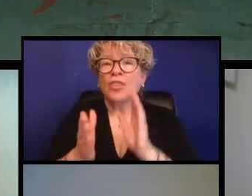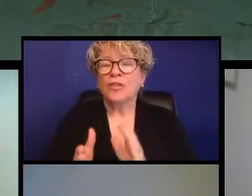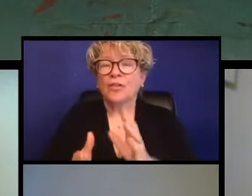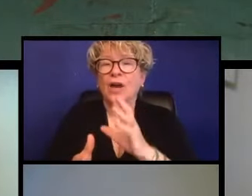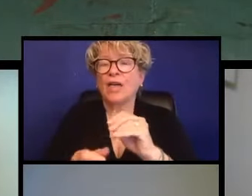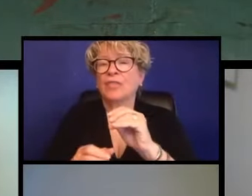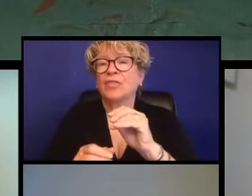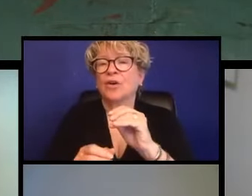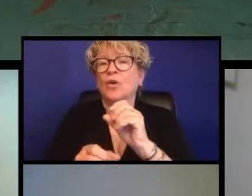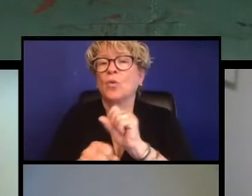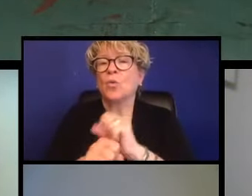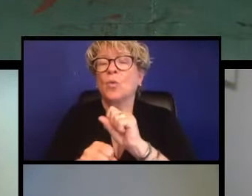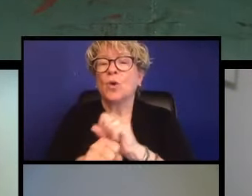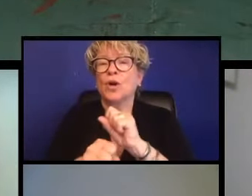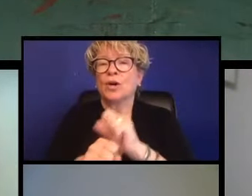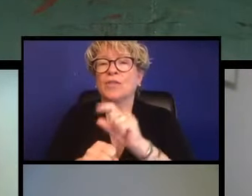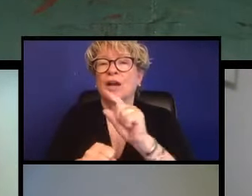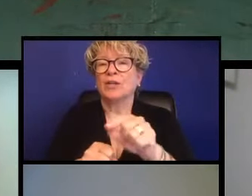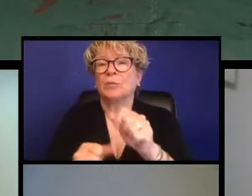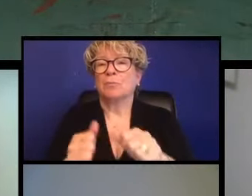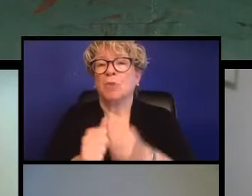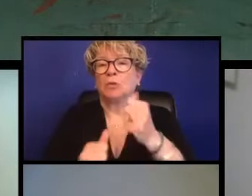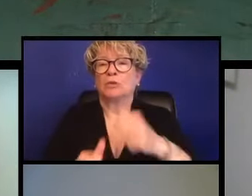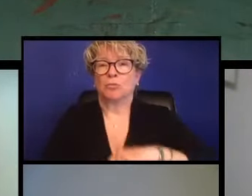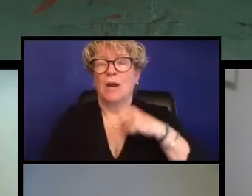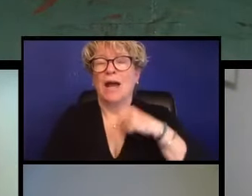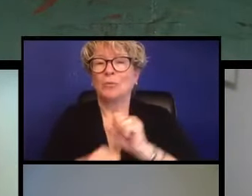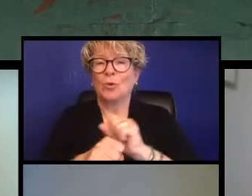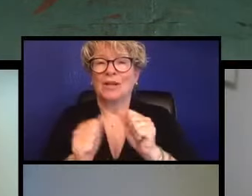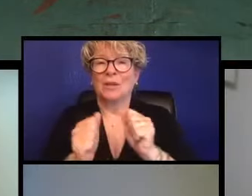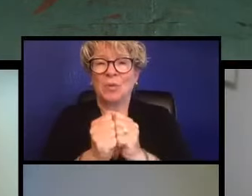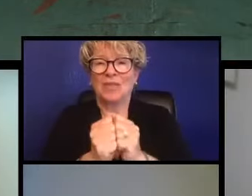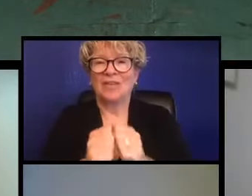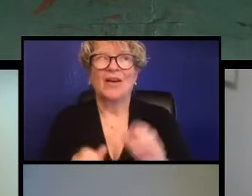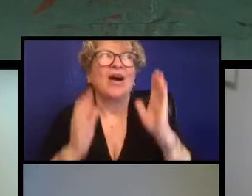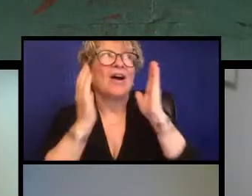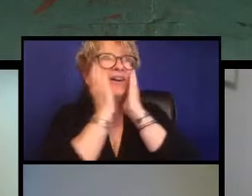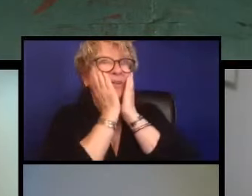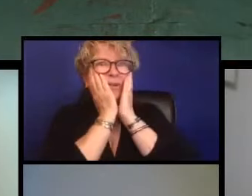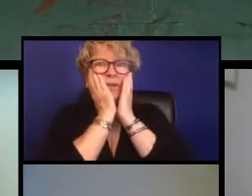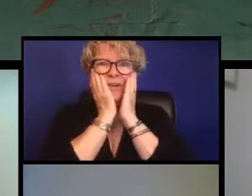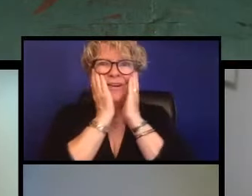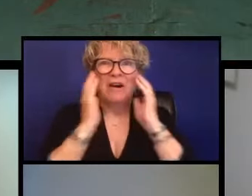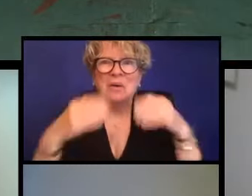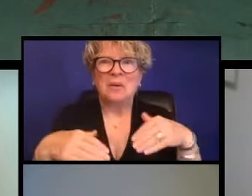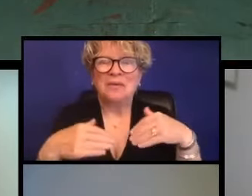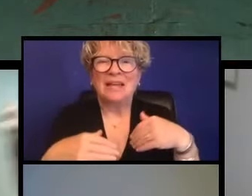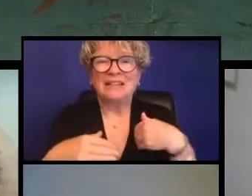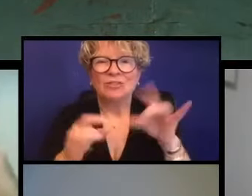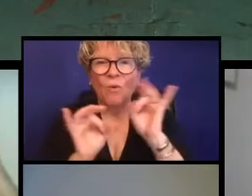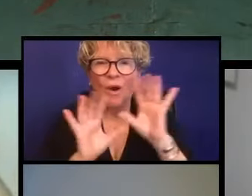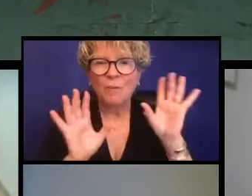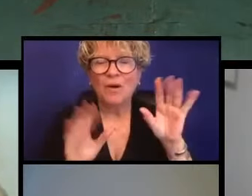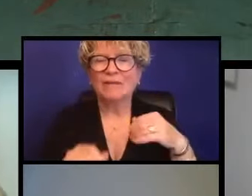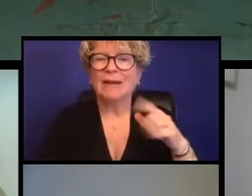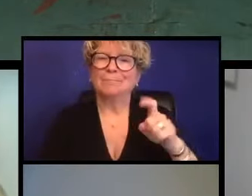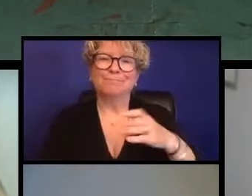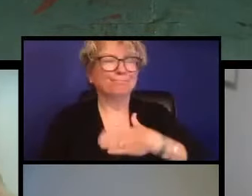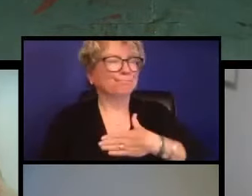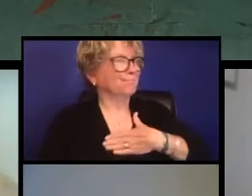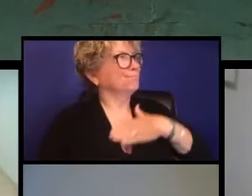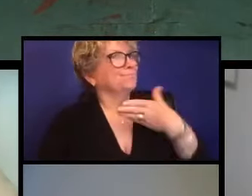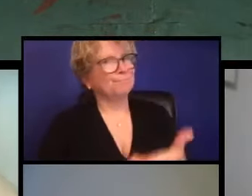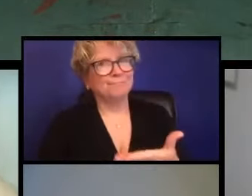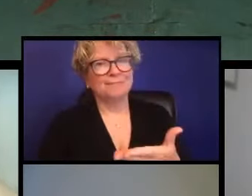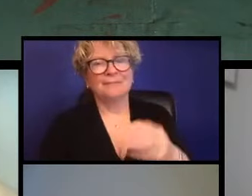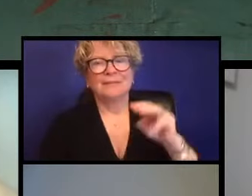most proud of working on and with? Oh no, this is so horrible. So I have to confess that